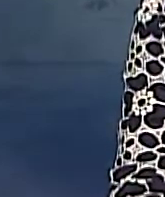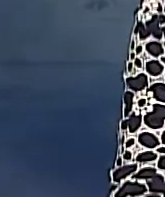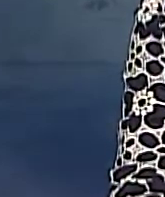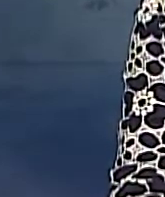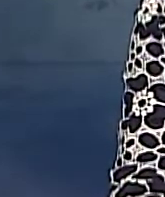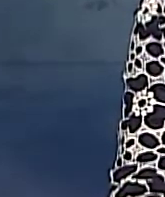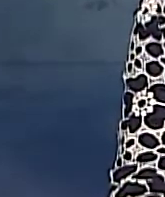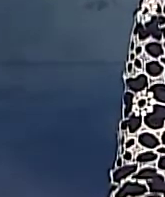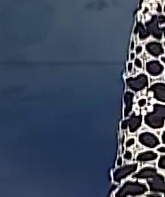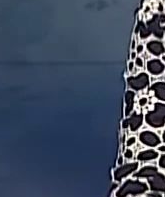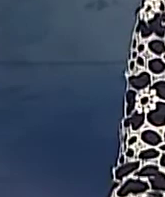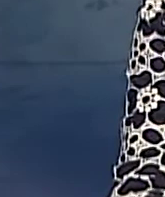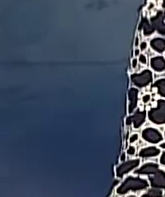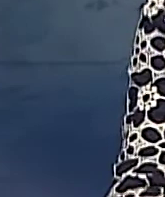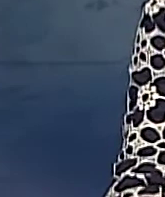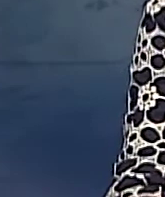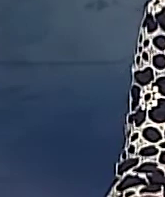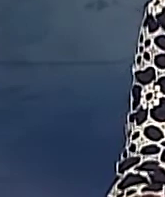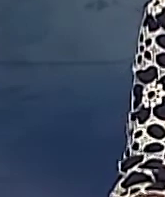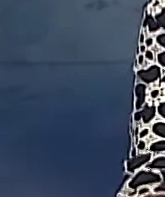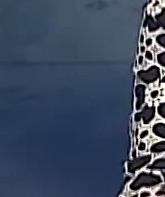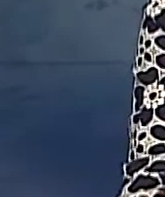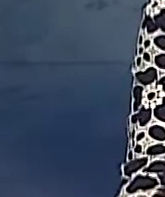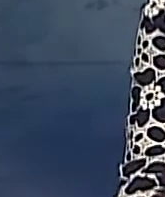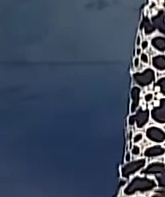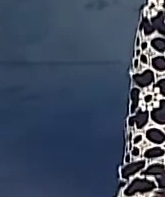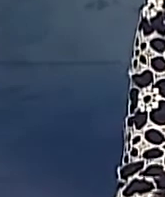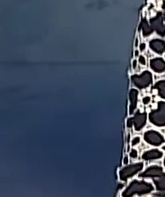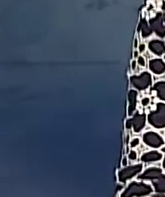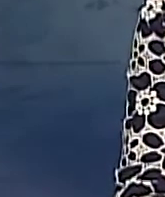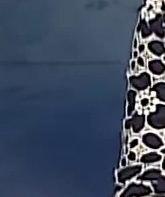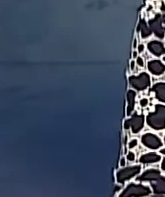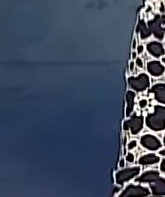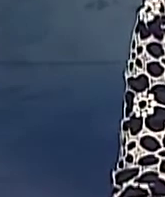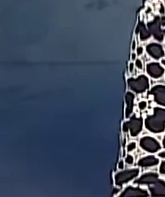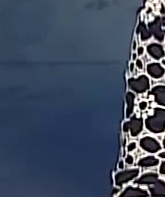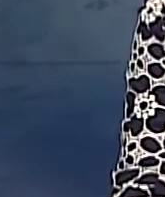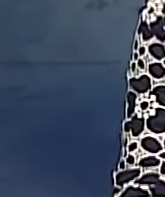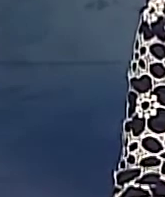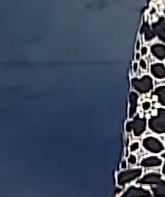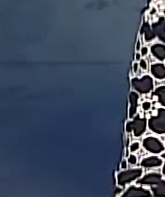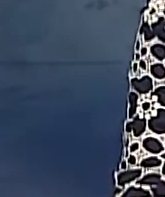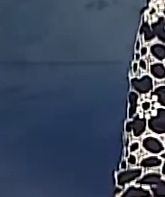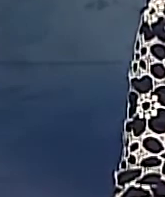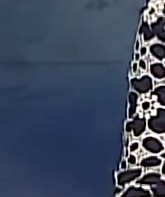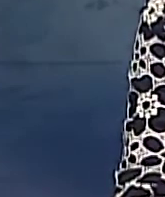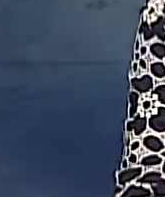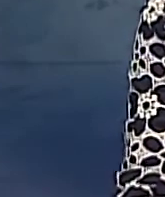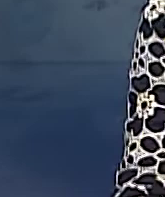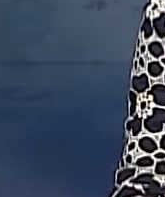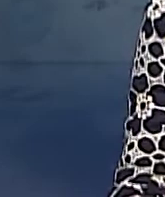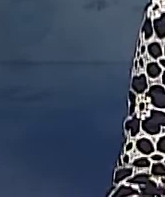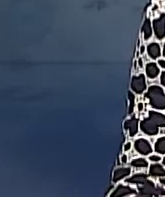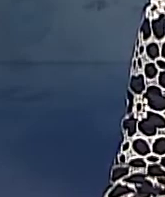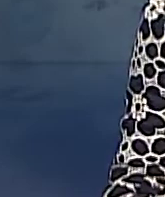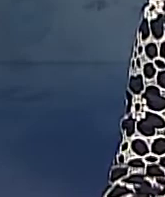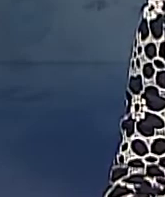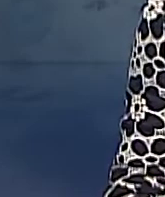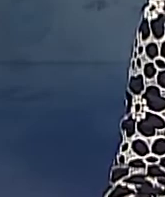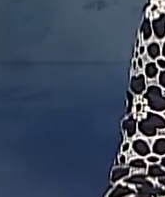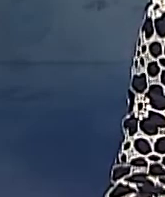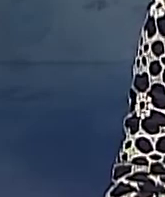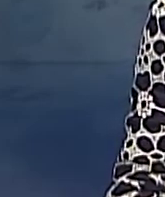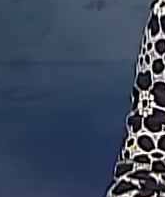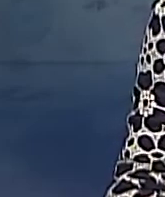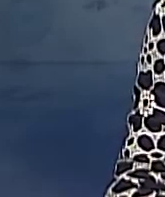the Sandals Royal Bahamian Resort on the Cable Beach Strip officially unveiled its newly relaunched Balmoral Tower today. Giovanni Stewart was